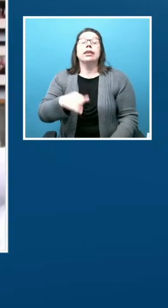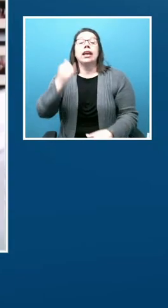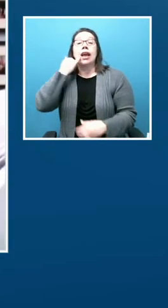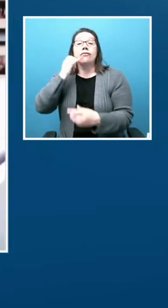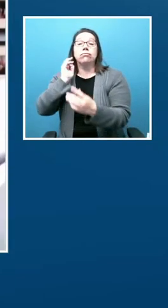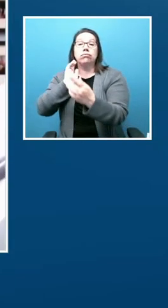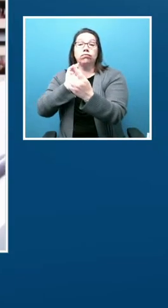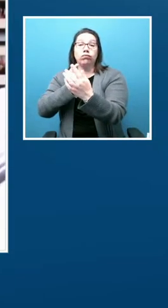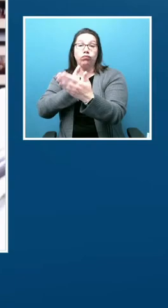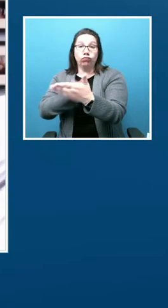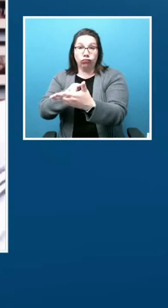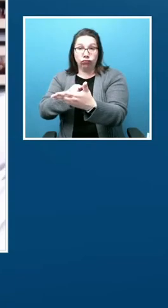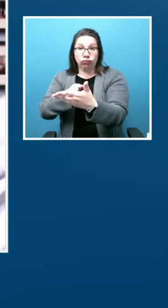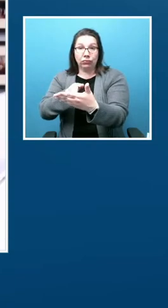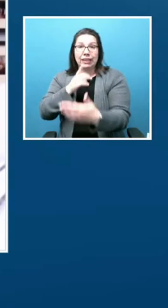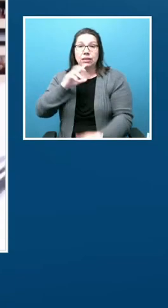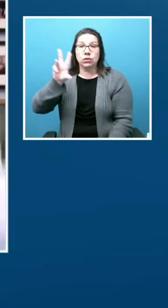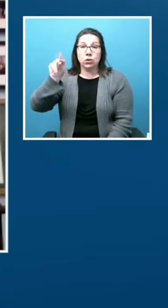say no.